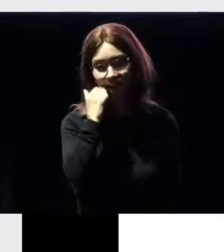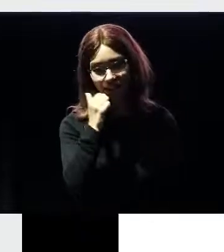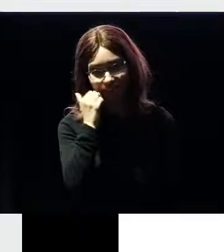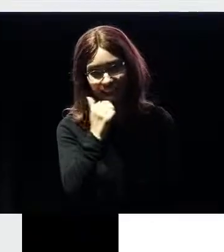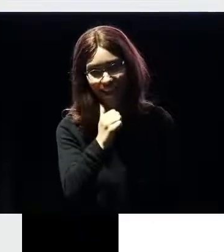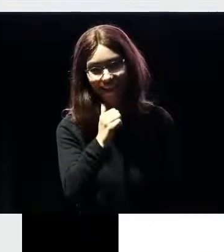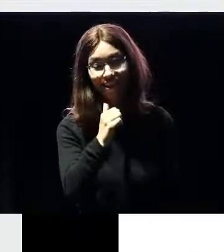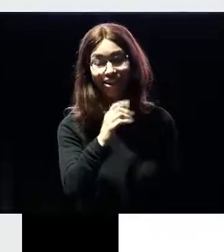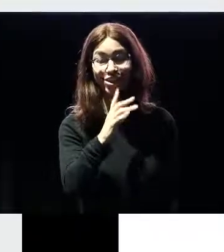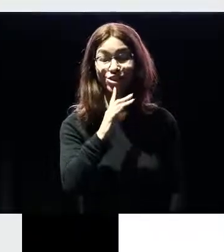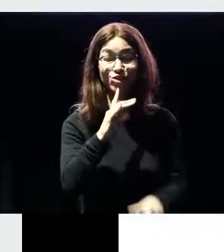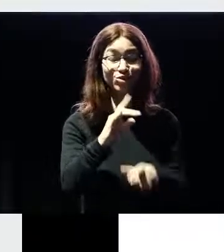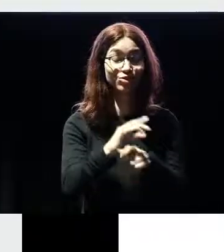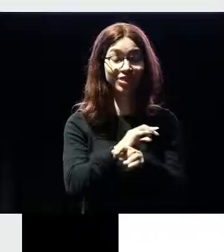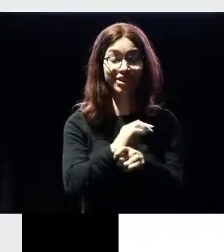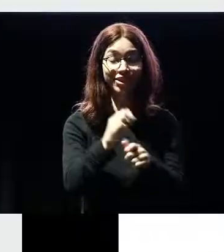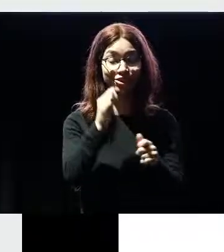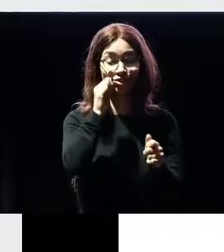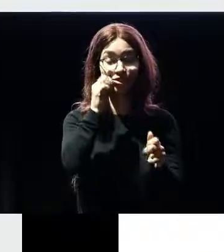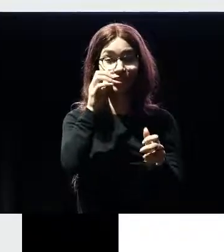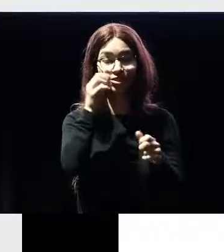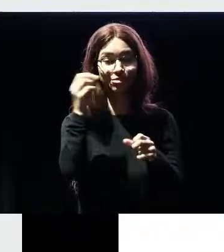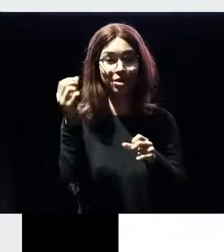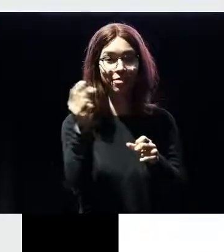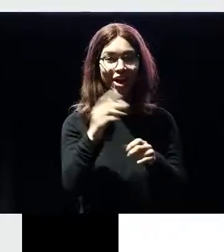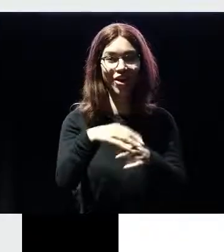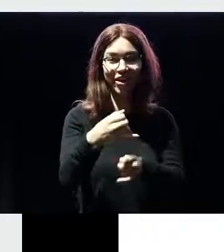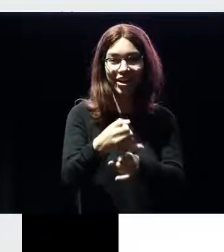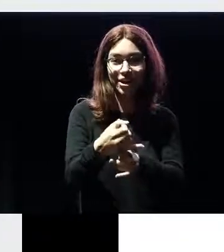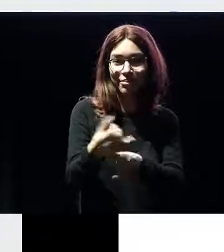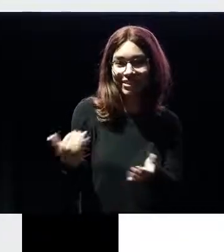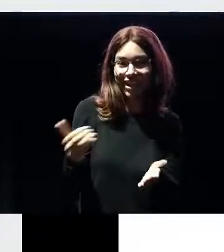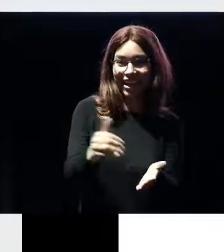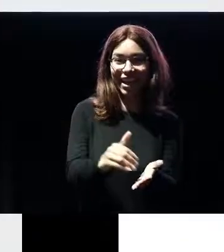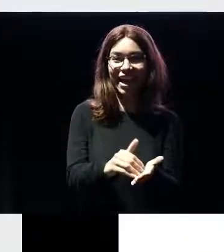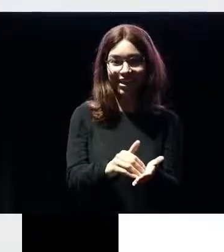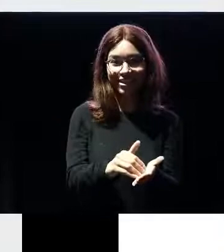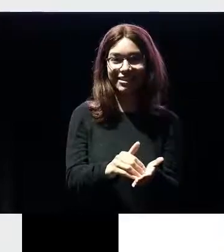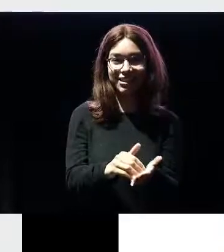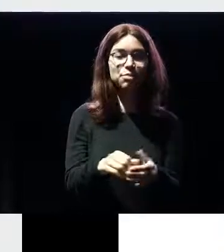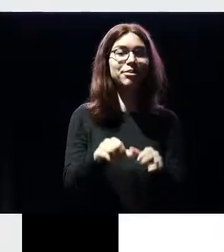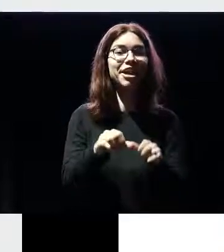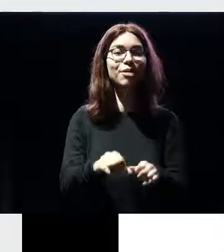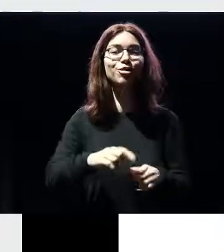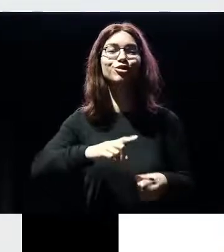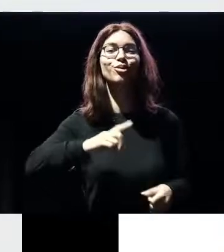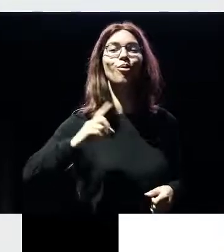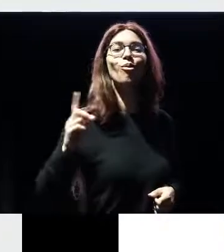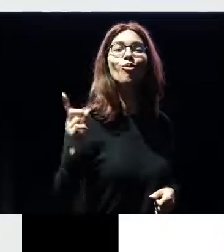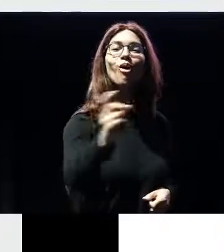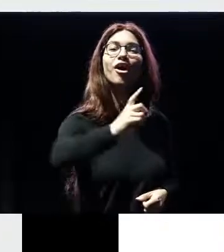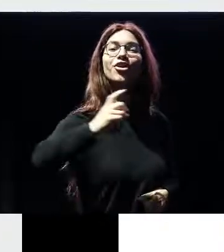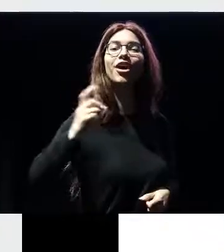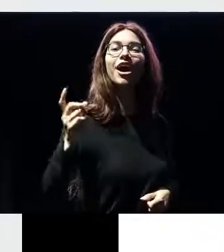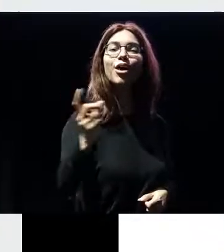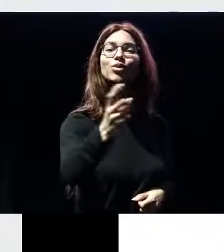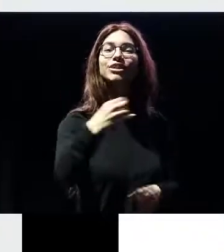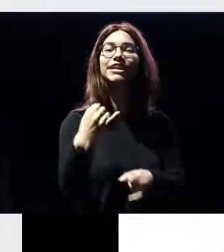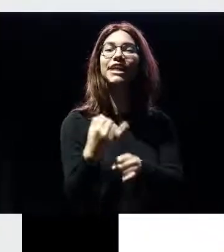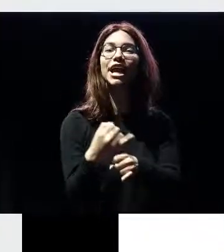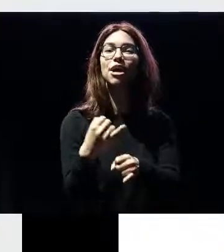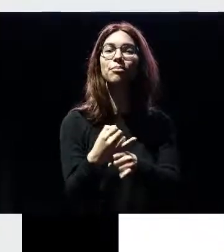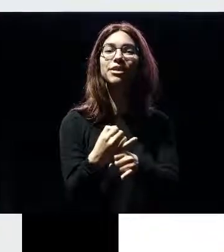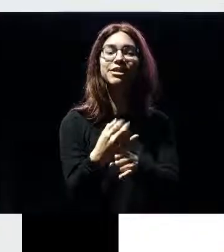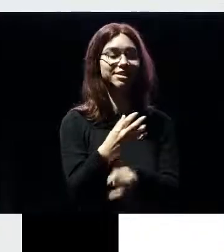It's really terrific to be back on campus again and to be able to walk around campus and